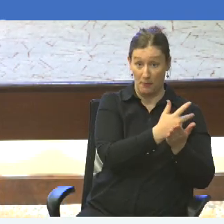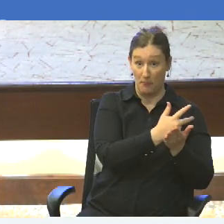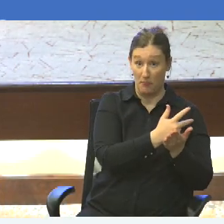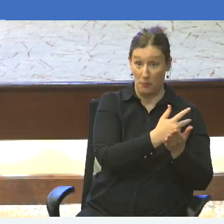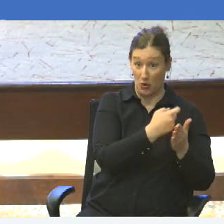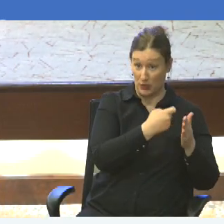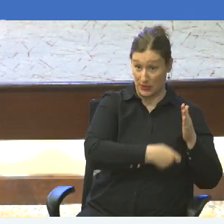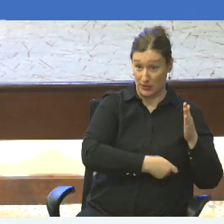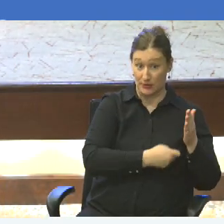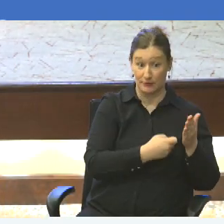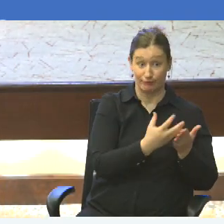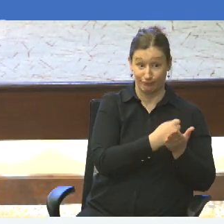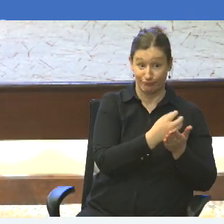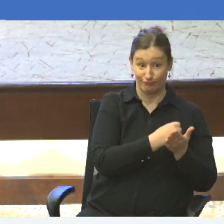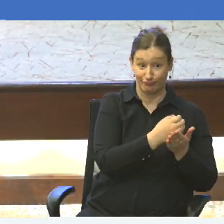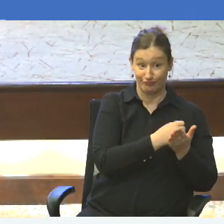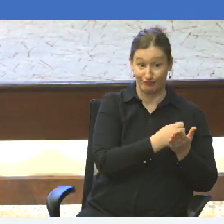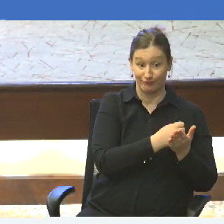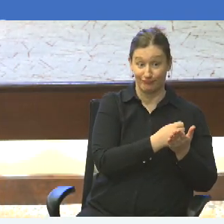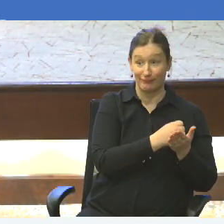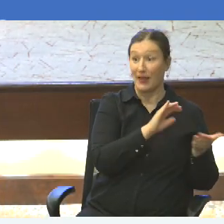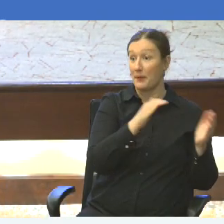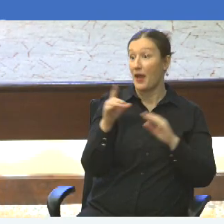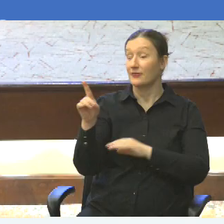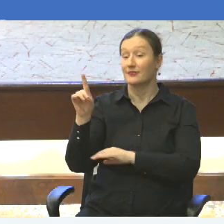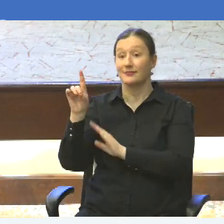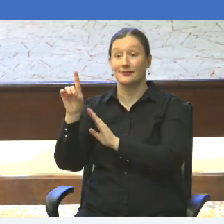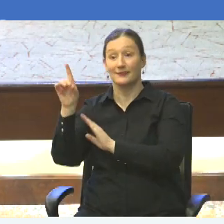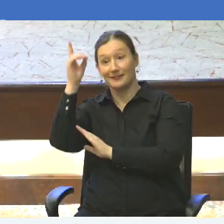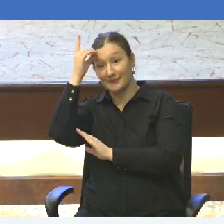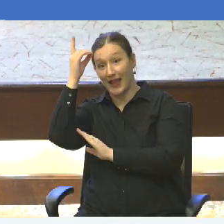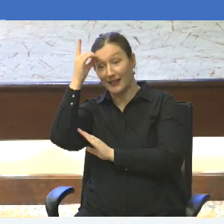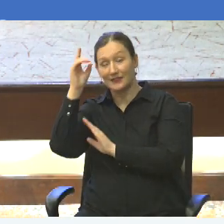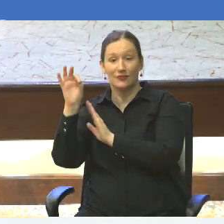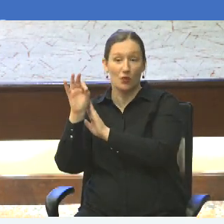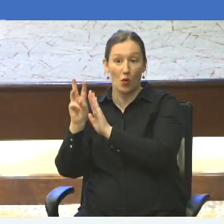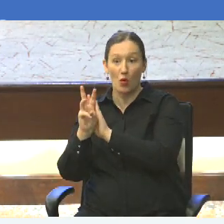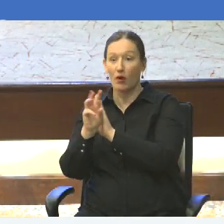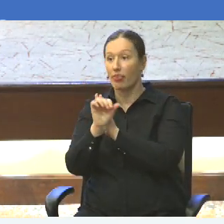to large hub airports like Dallas, Fort Worth, Austin, you name it.